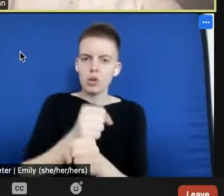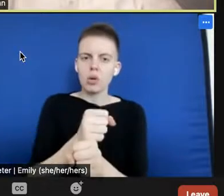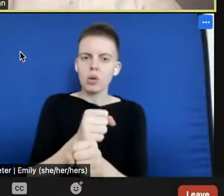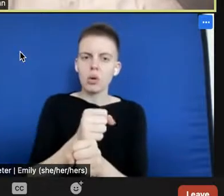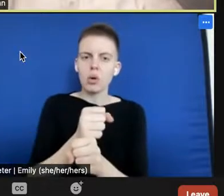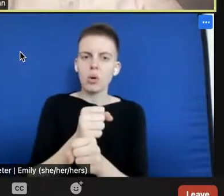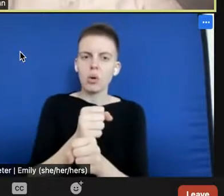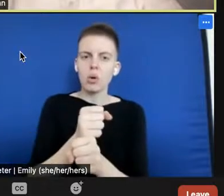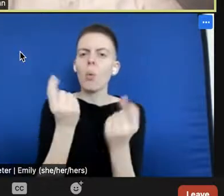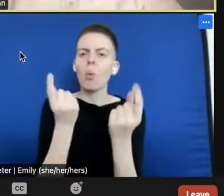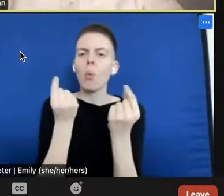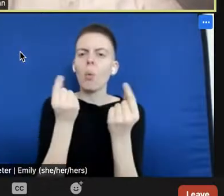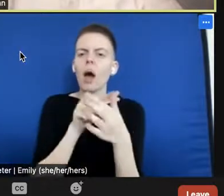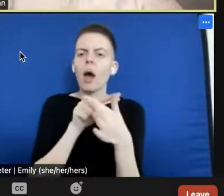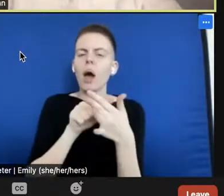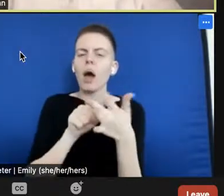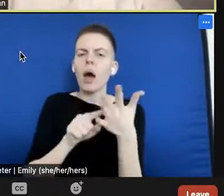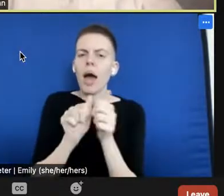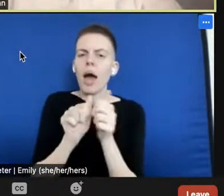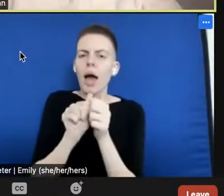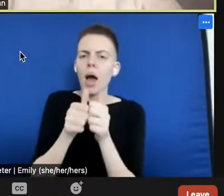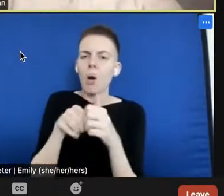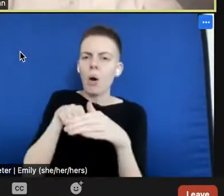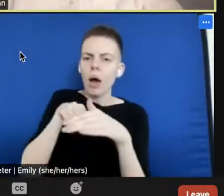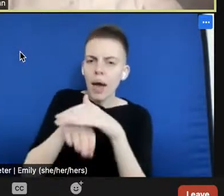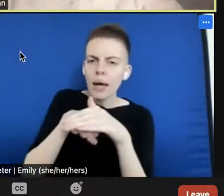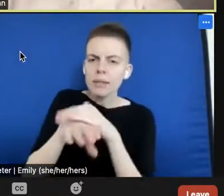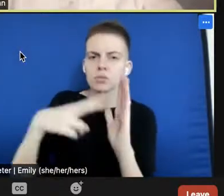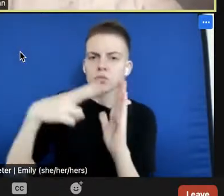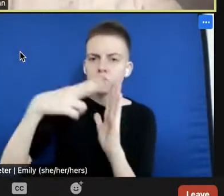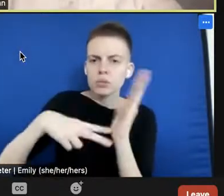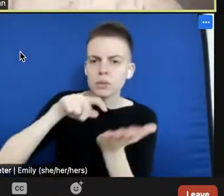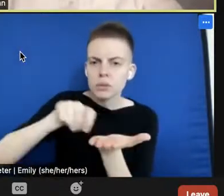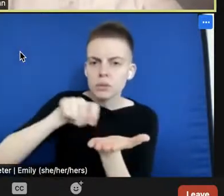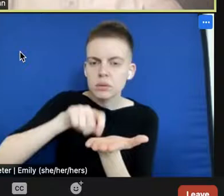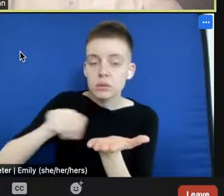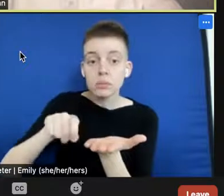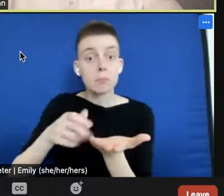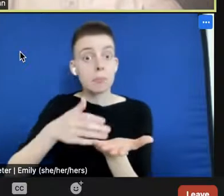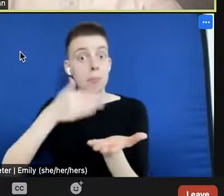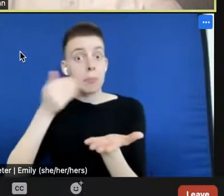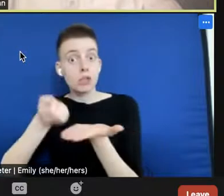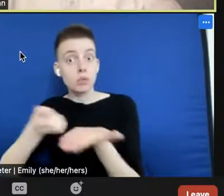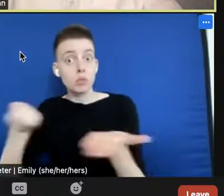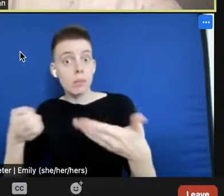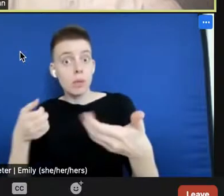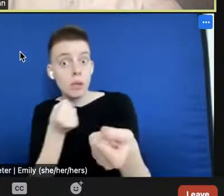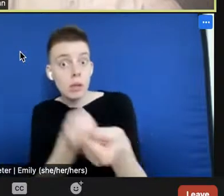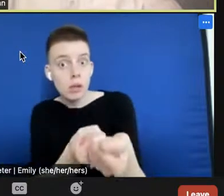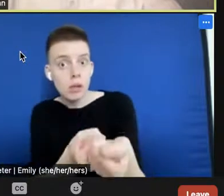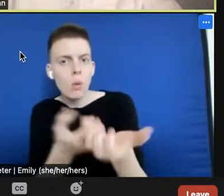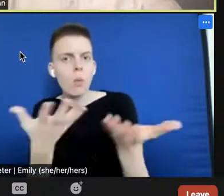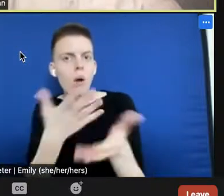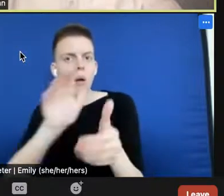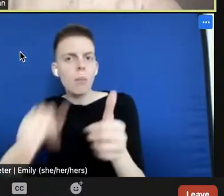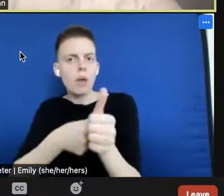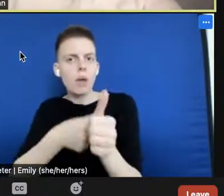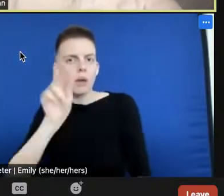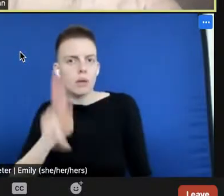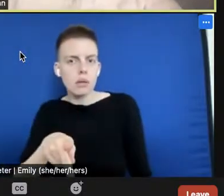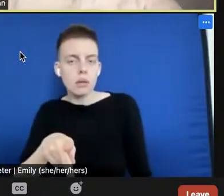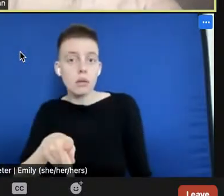to primarily access literacy, what media need to be used, and what's their backup method. And it had to be visual or tactual as